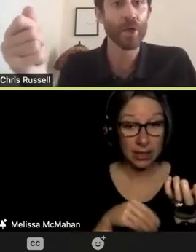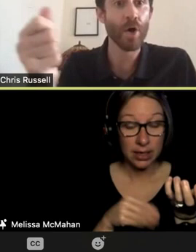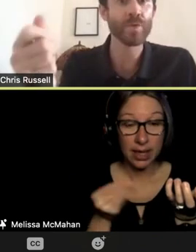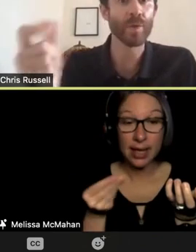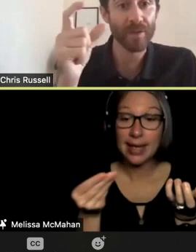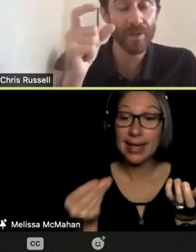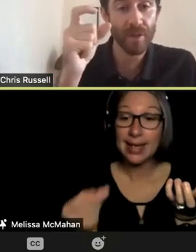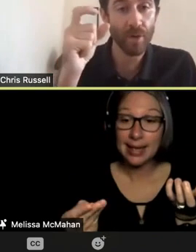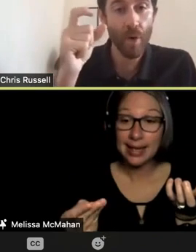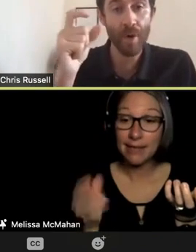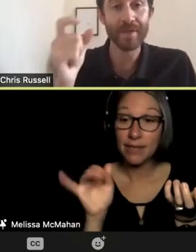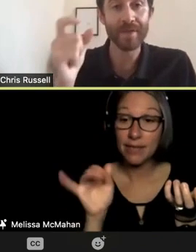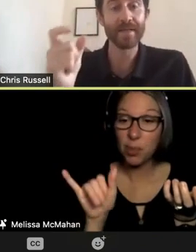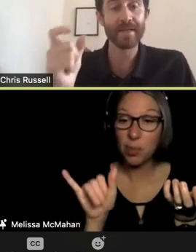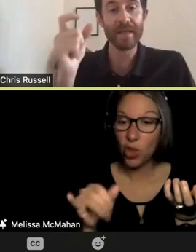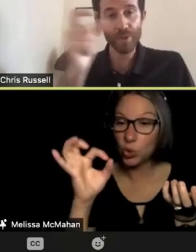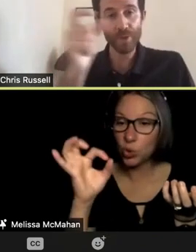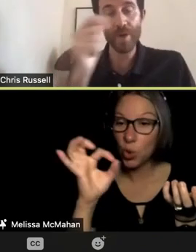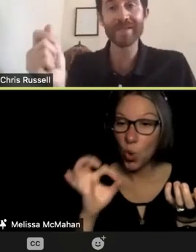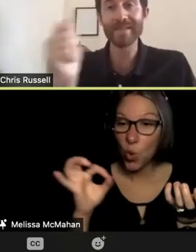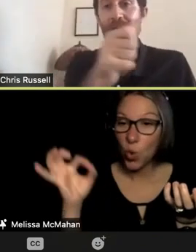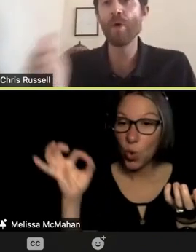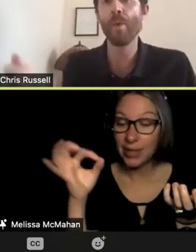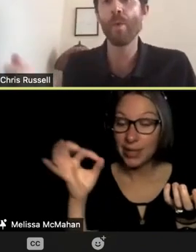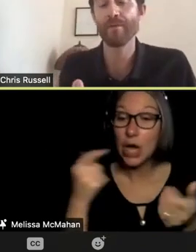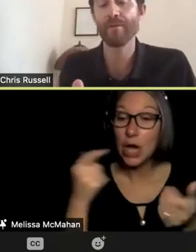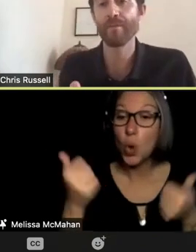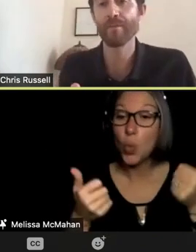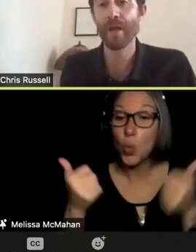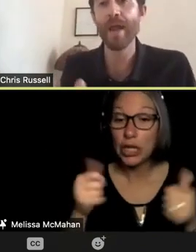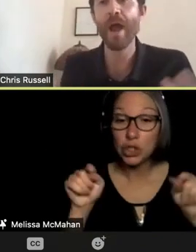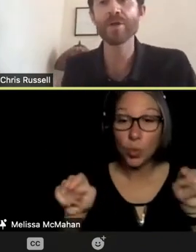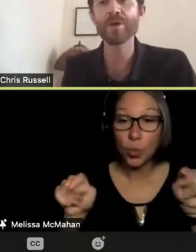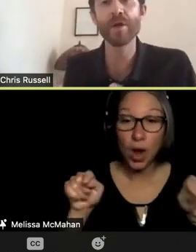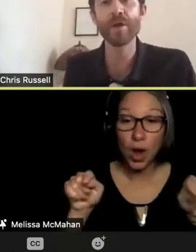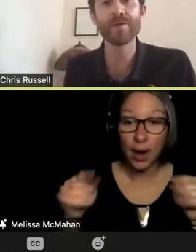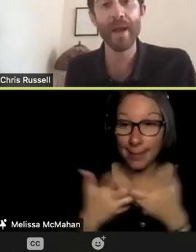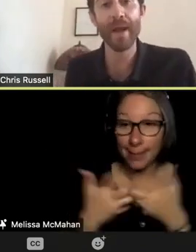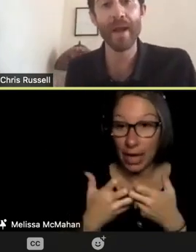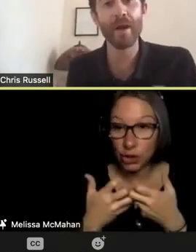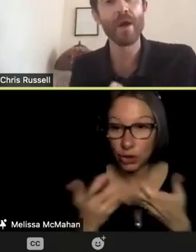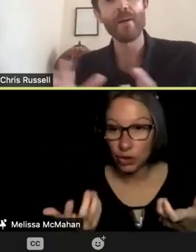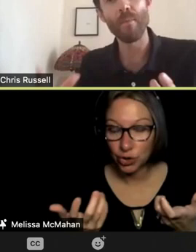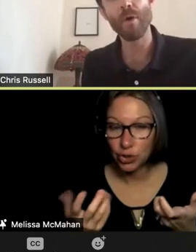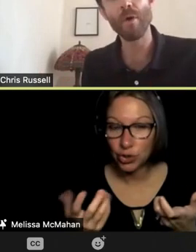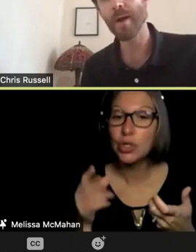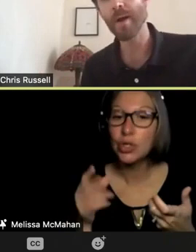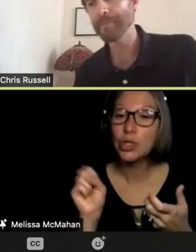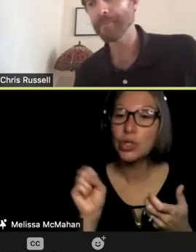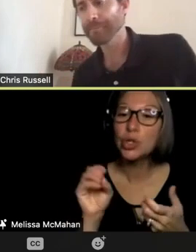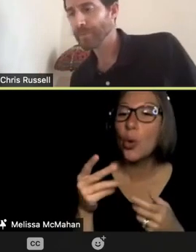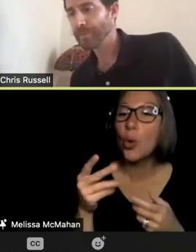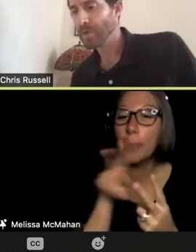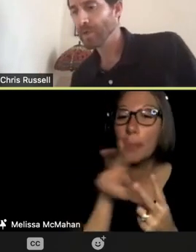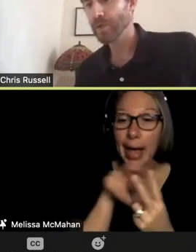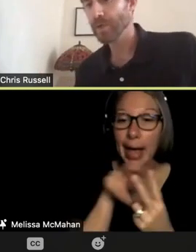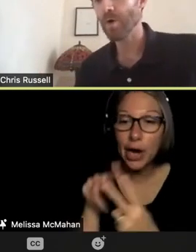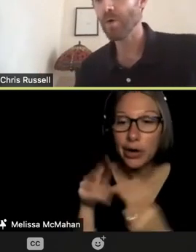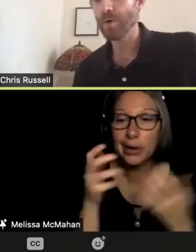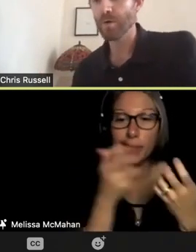the object that goes with it, those little coins, and say, which one does that go with? Right now, we're starting to pair more,